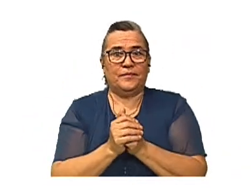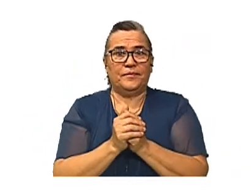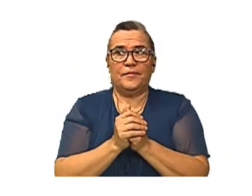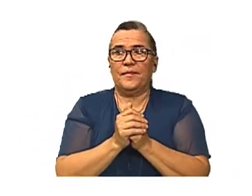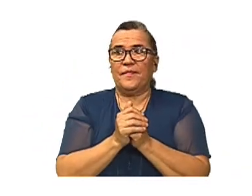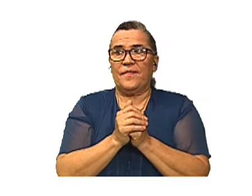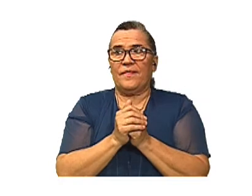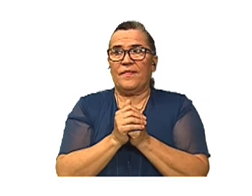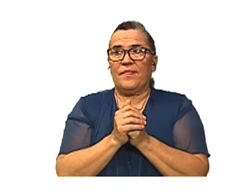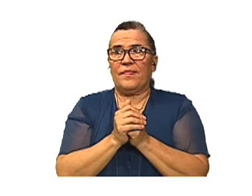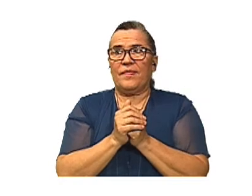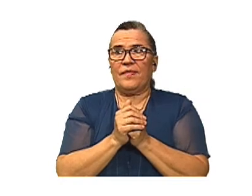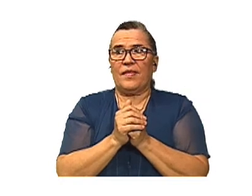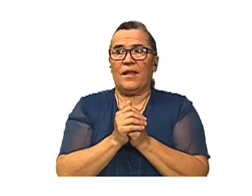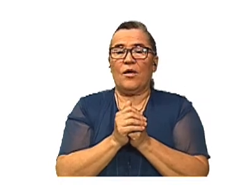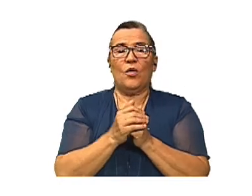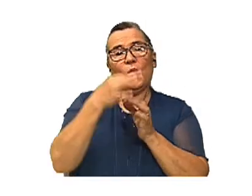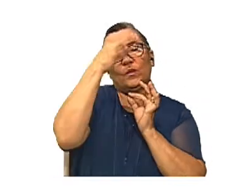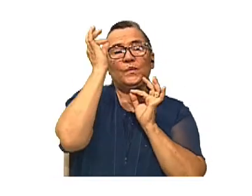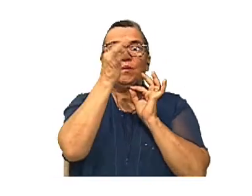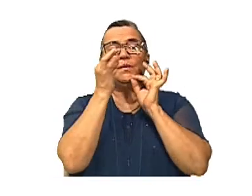Suit your face.